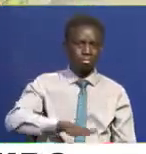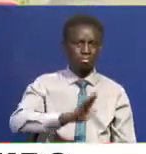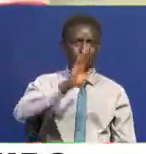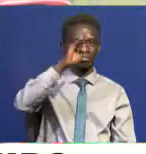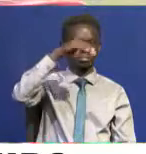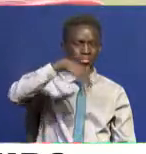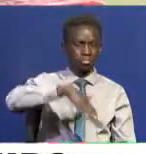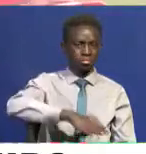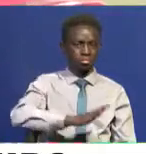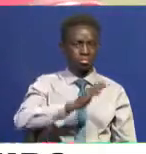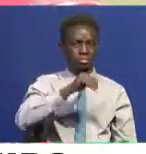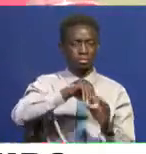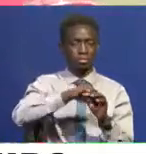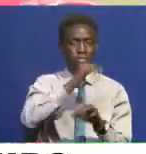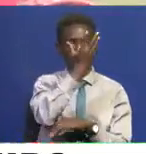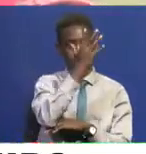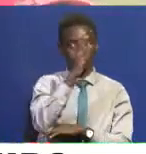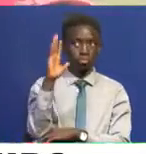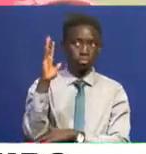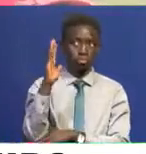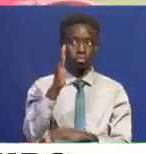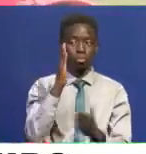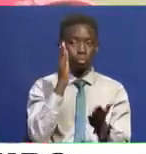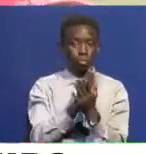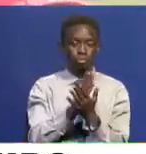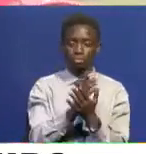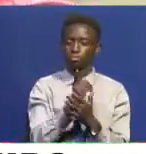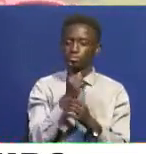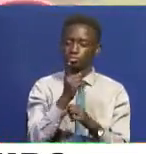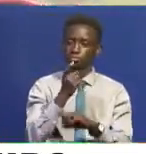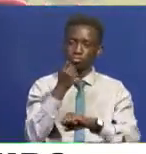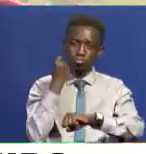msitu. Enyewe kosi ilikuwa gumu,